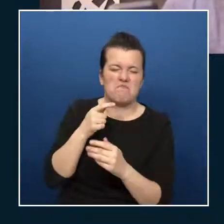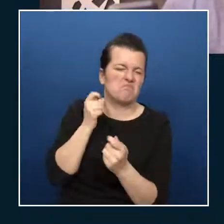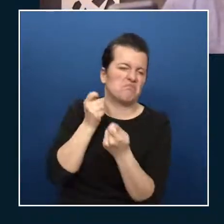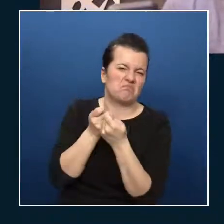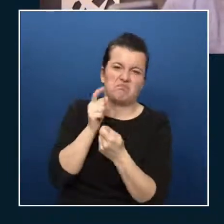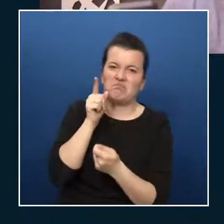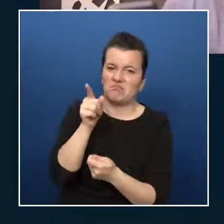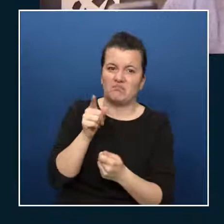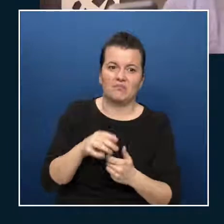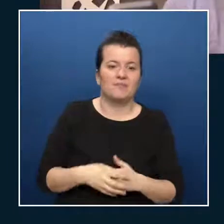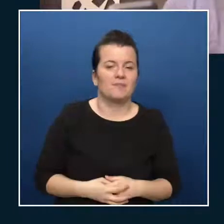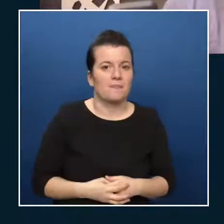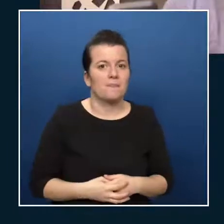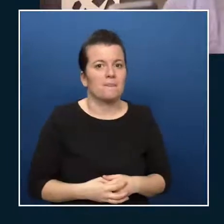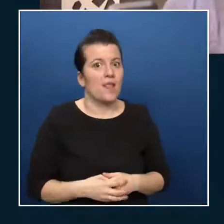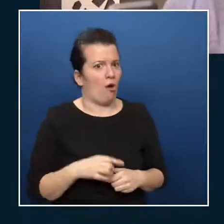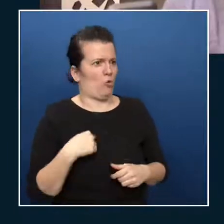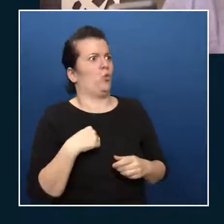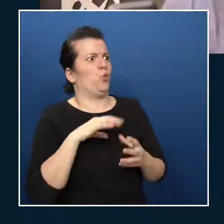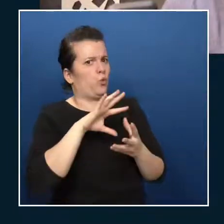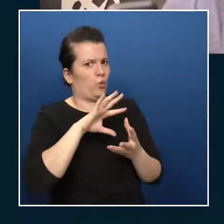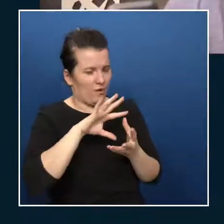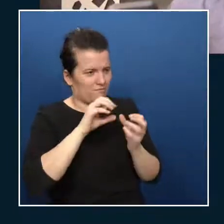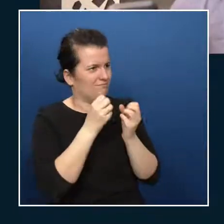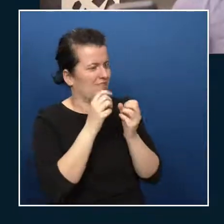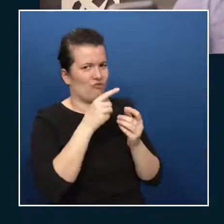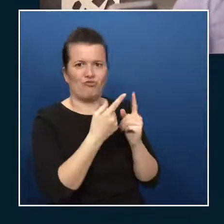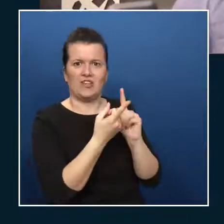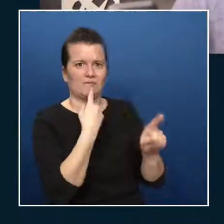That's a comprehensive answer you just gave me.